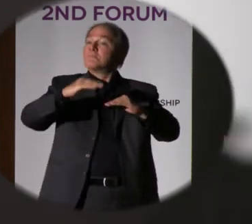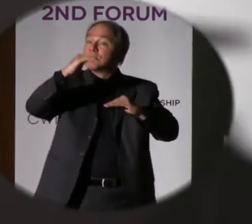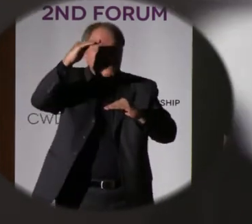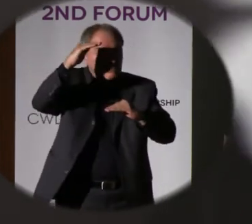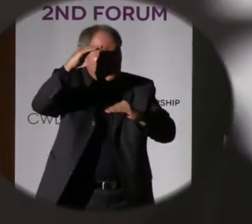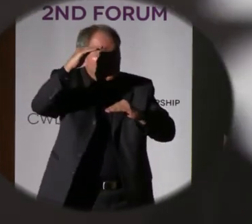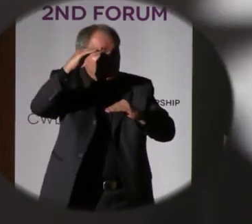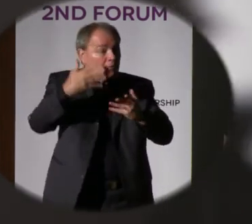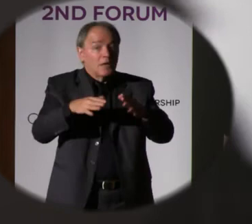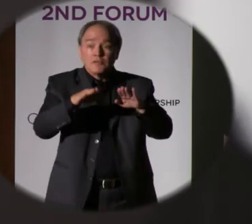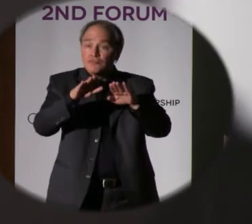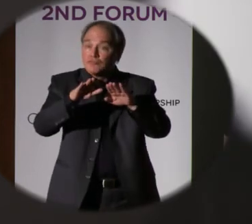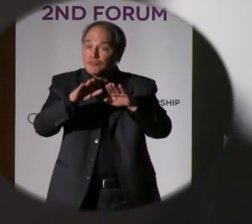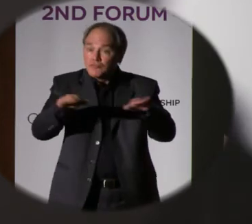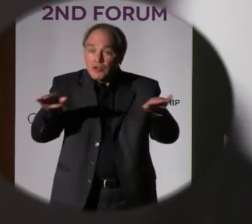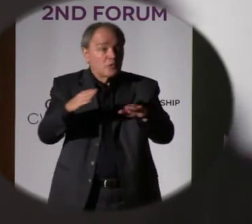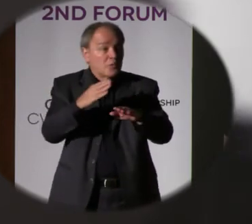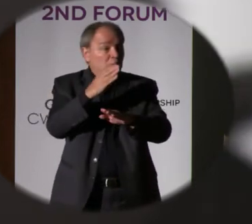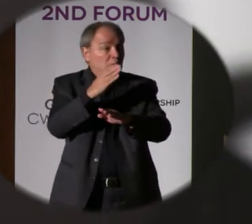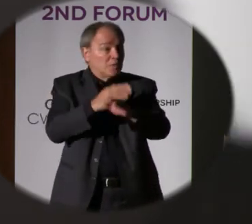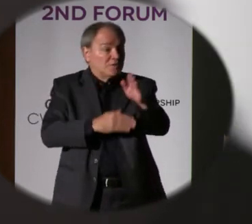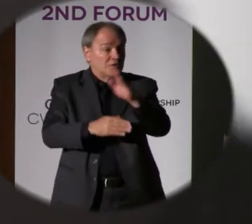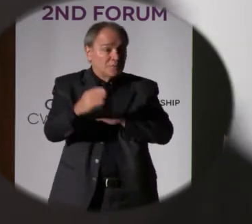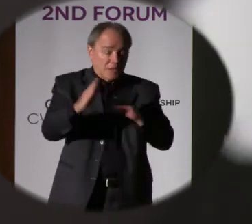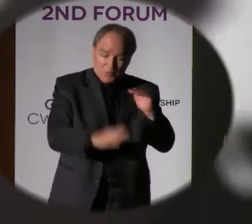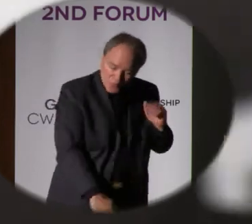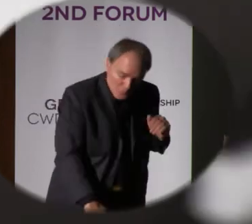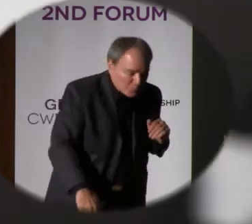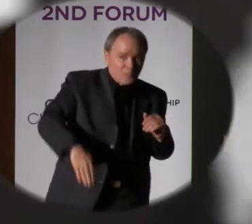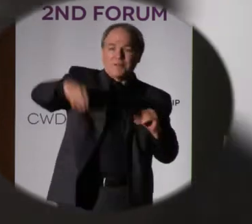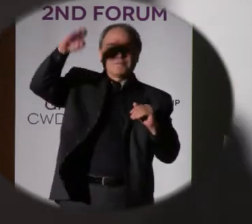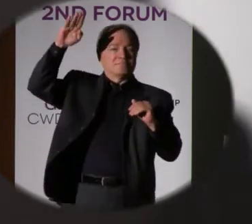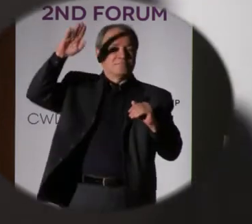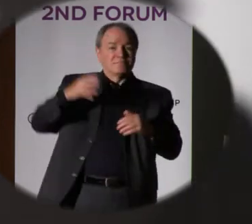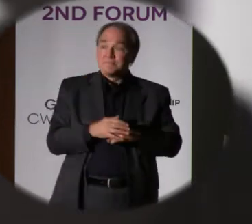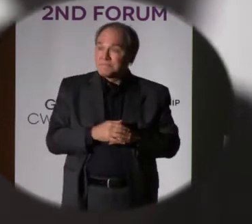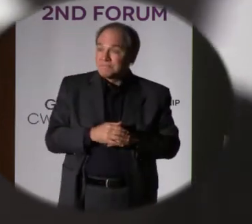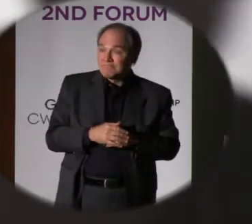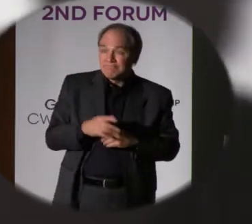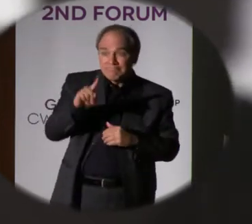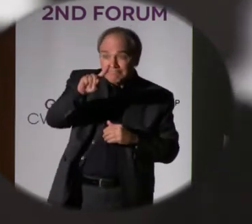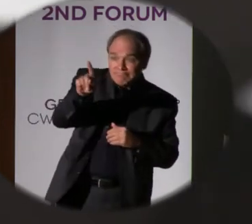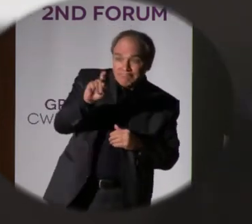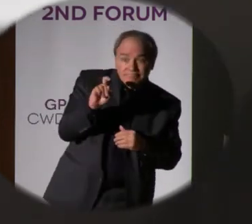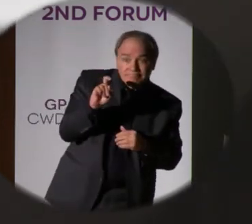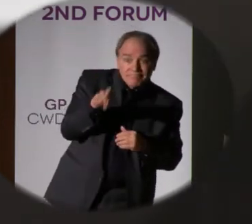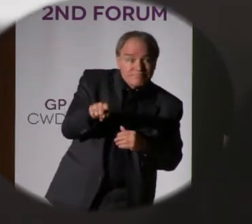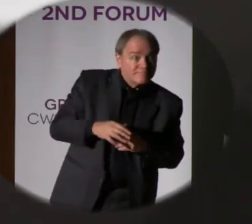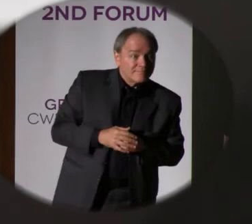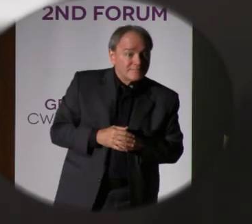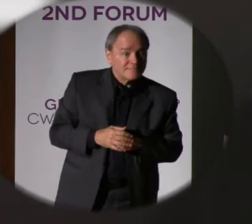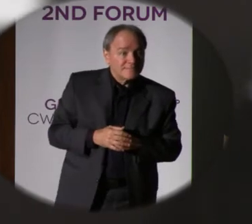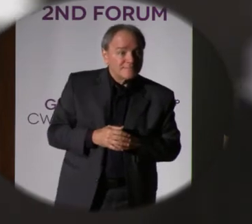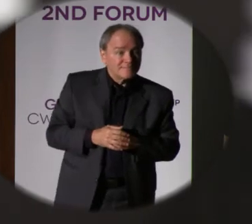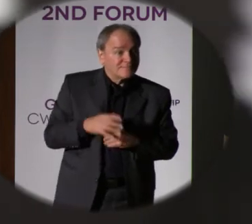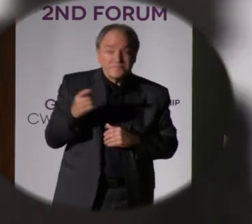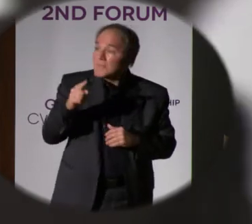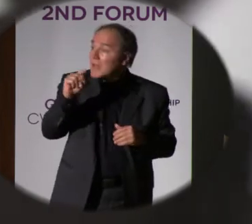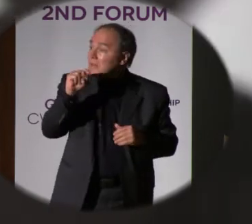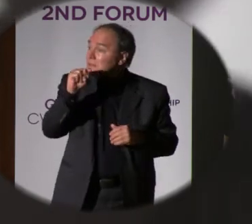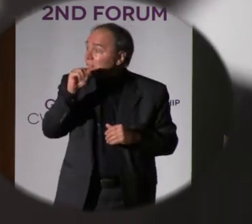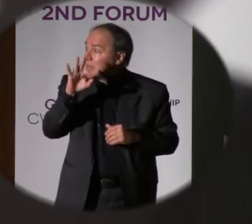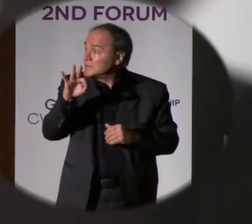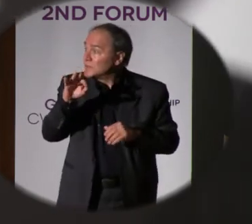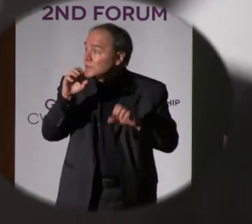deal with children with disabilities throughout their childhood? So could we have someone to represent